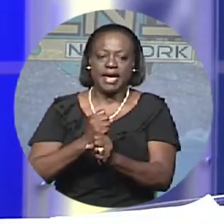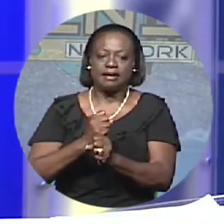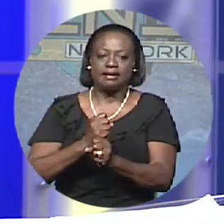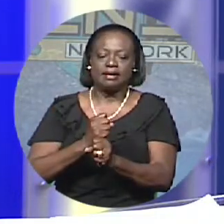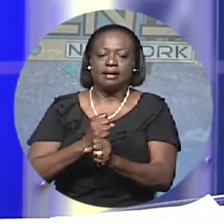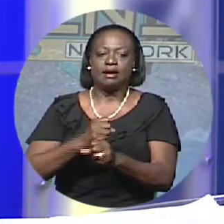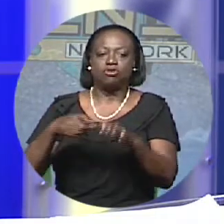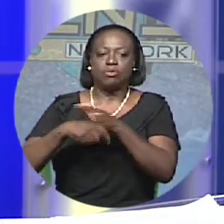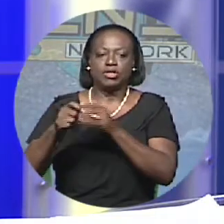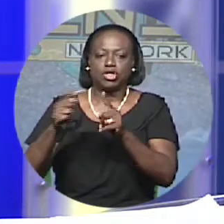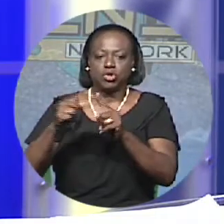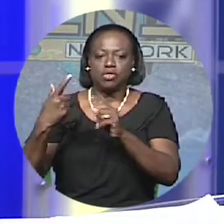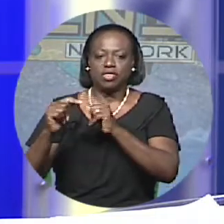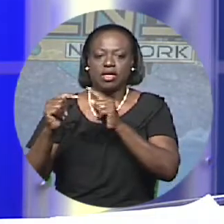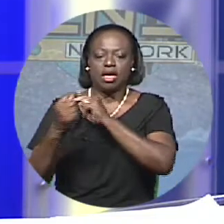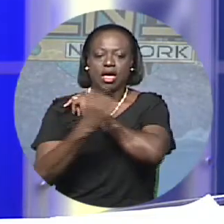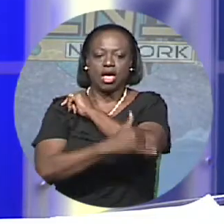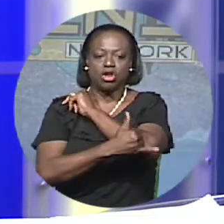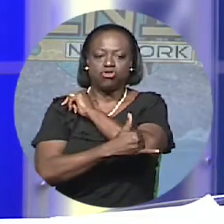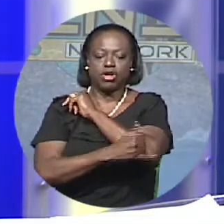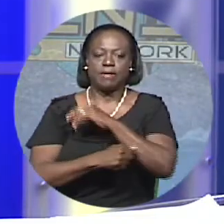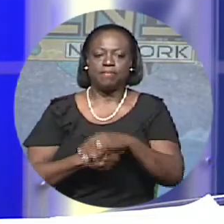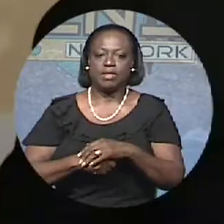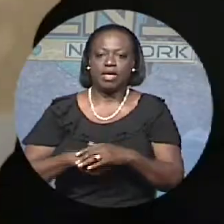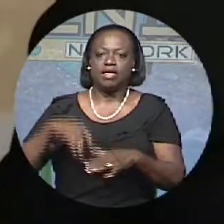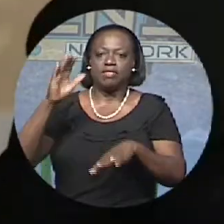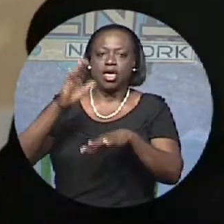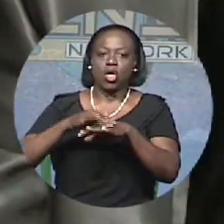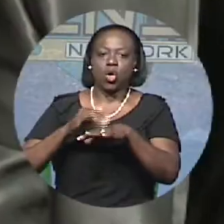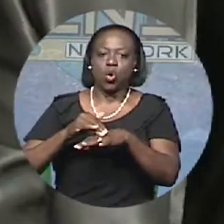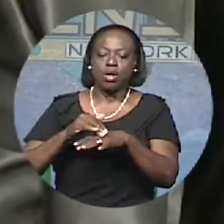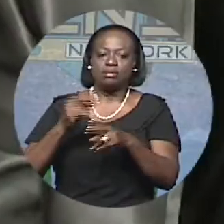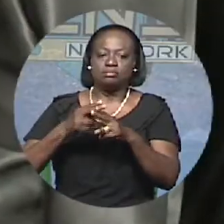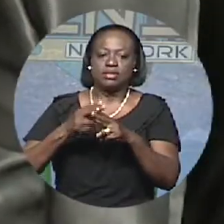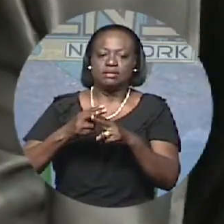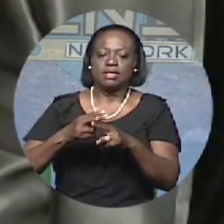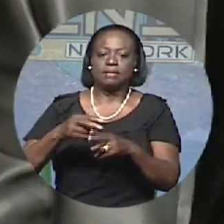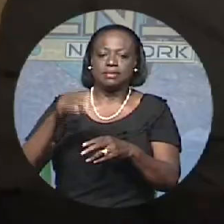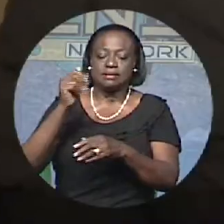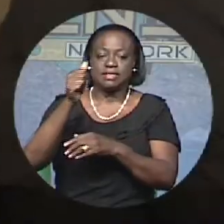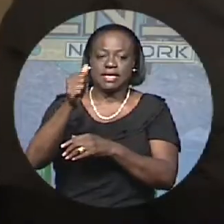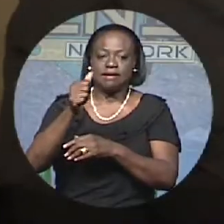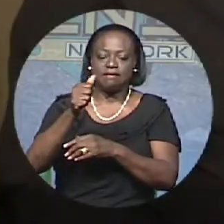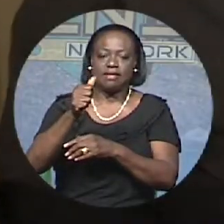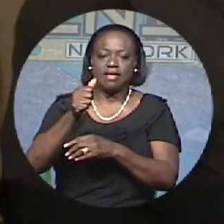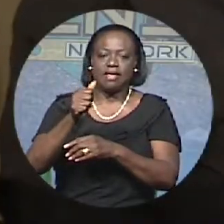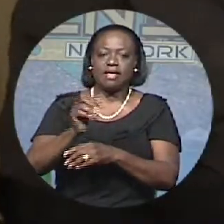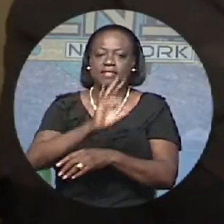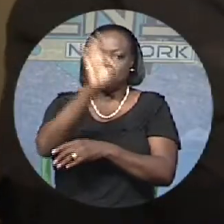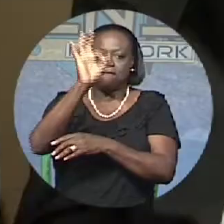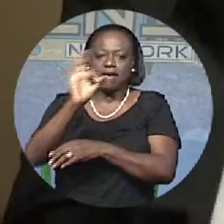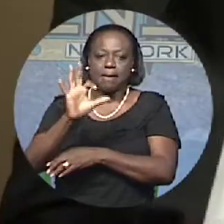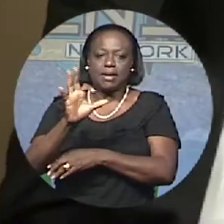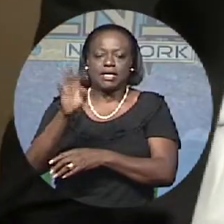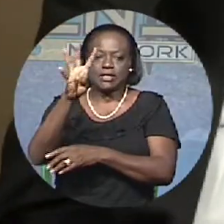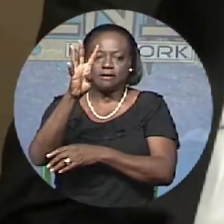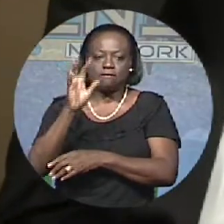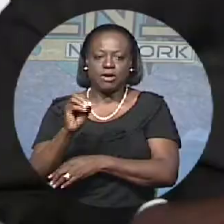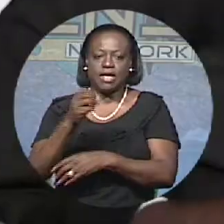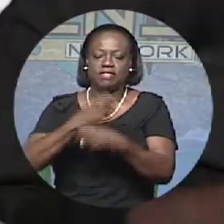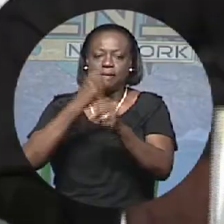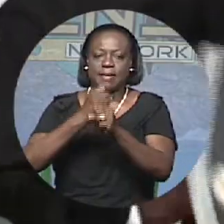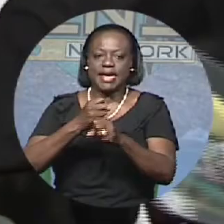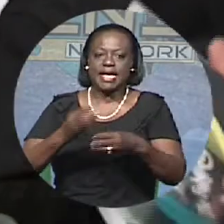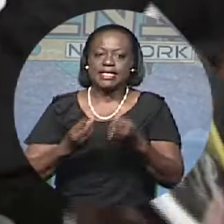of the country. They call themselves the Fabulous 40, exemplary men who have not only made sacrifices for their